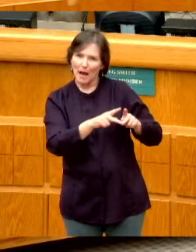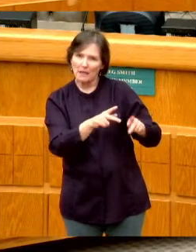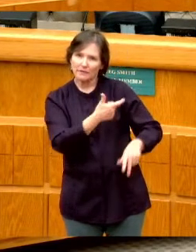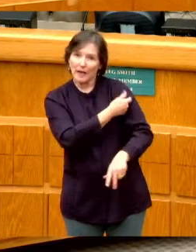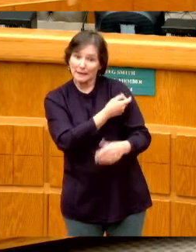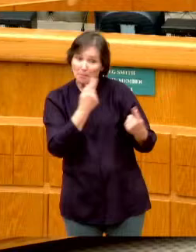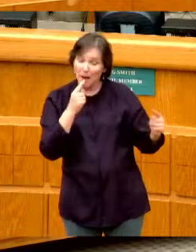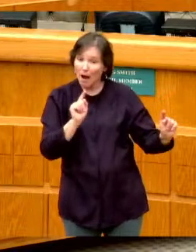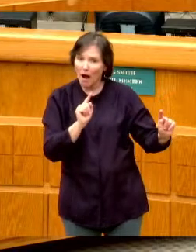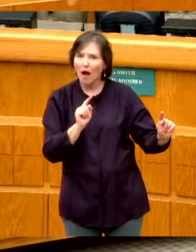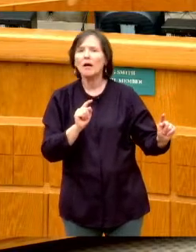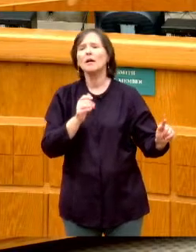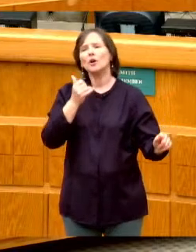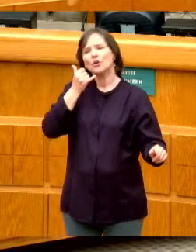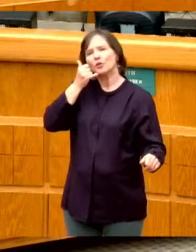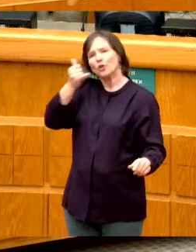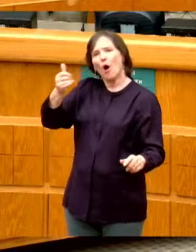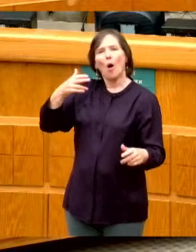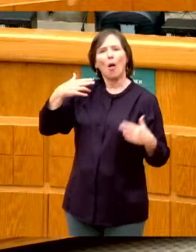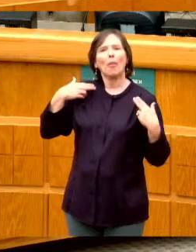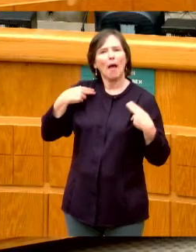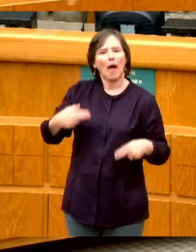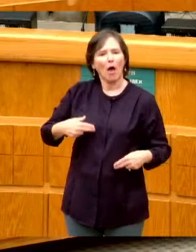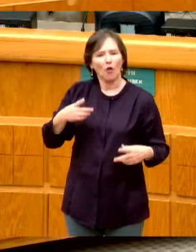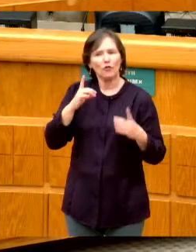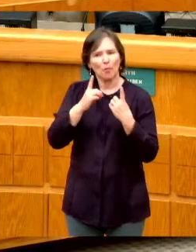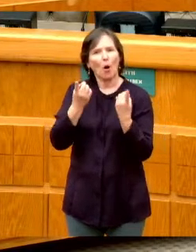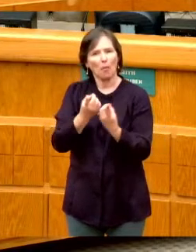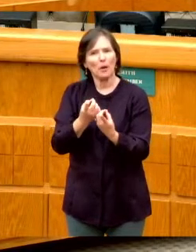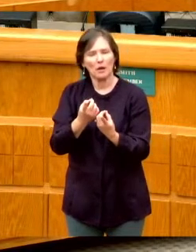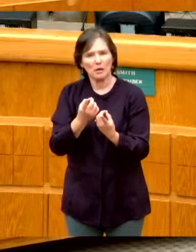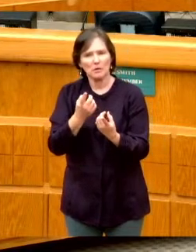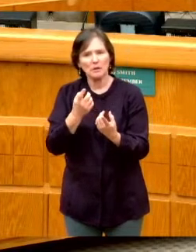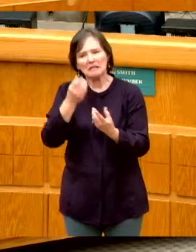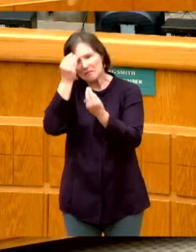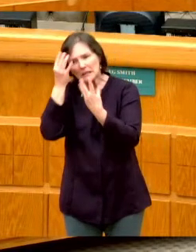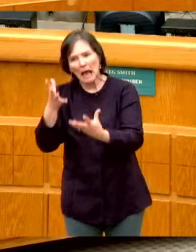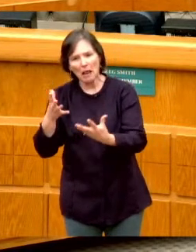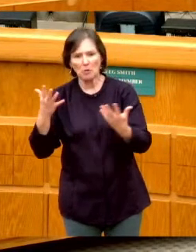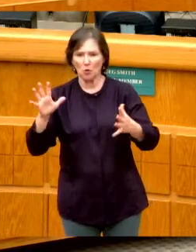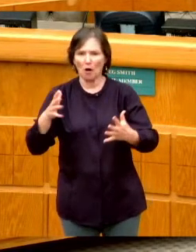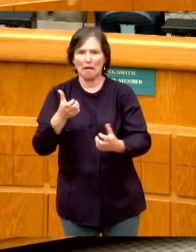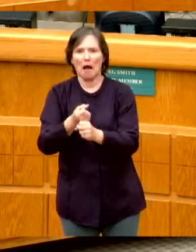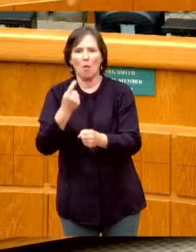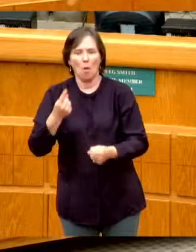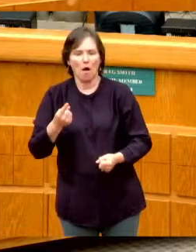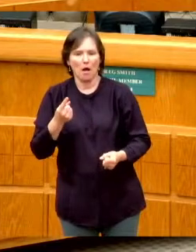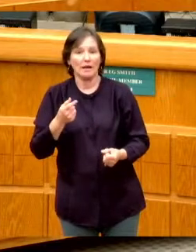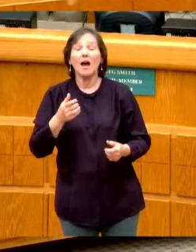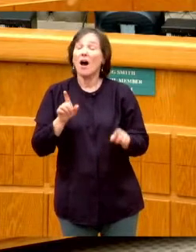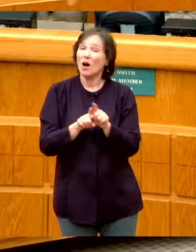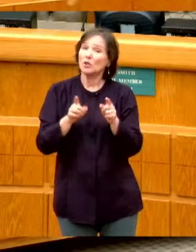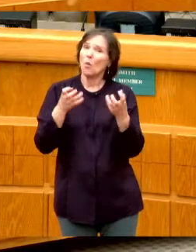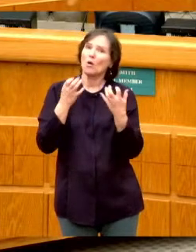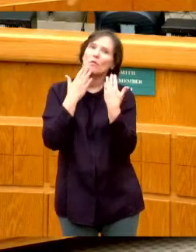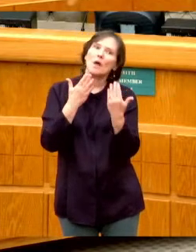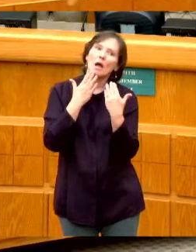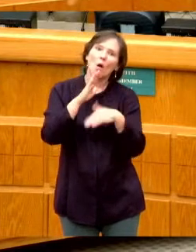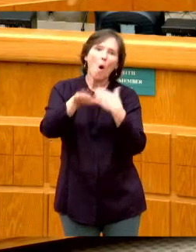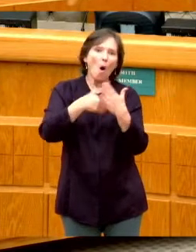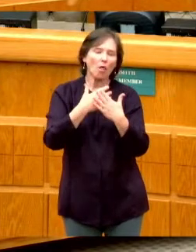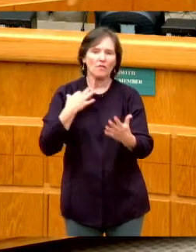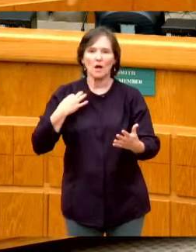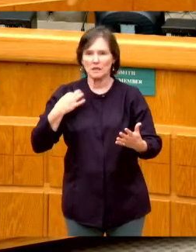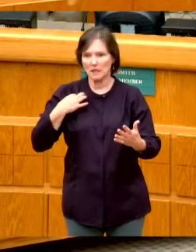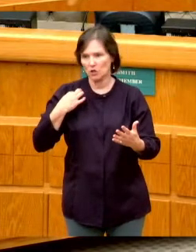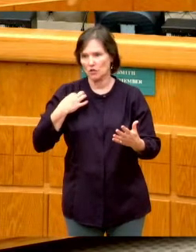And I too want to thank our volunteers, and I want to thank Mrs. Timberlake because she's been there vaccinating with all of us, and